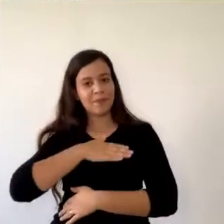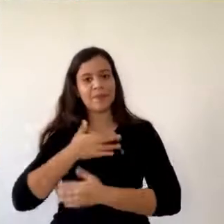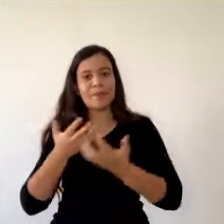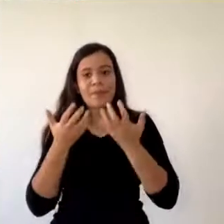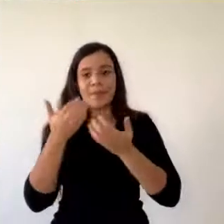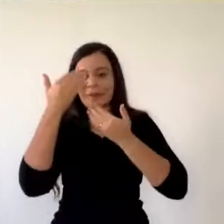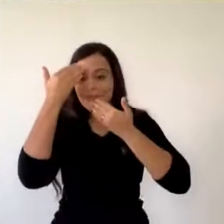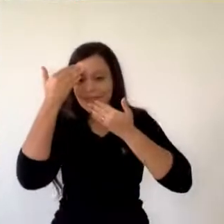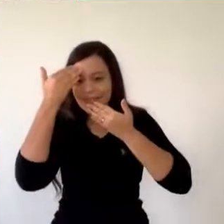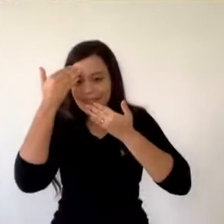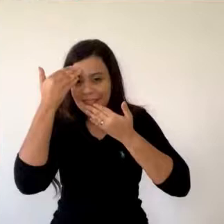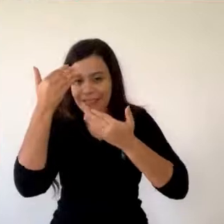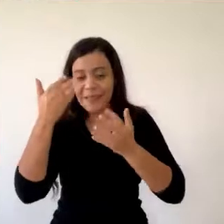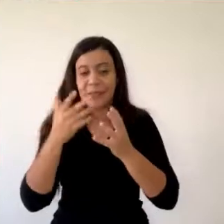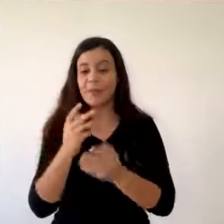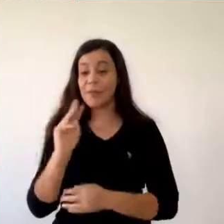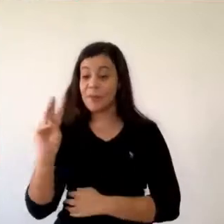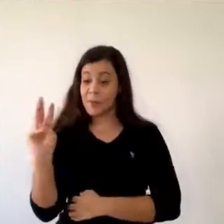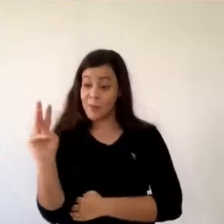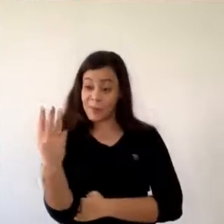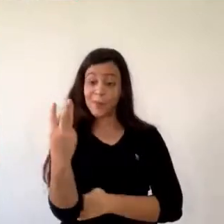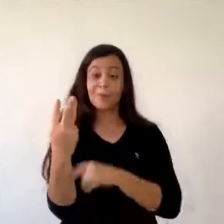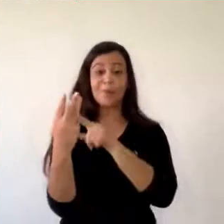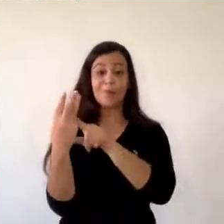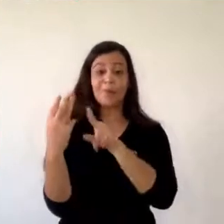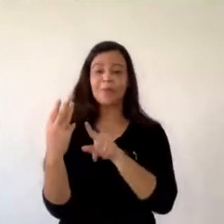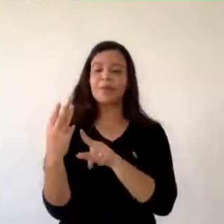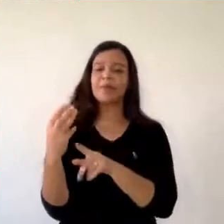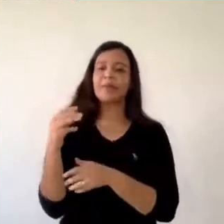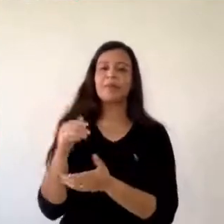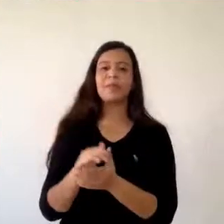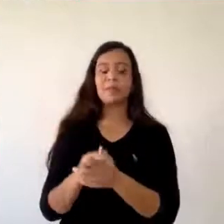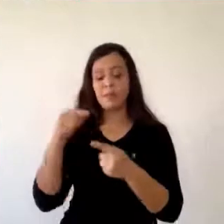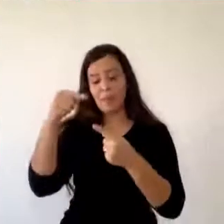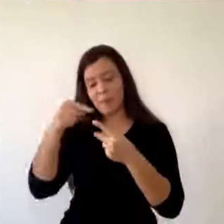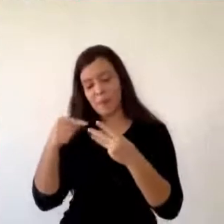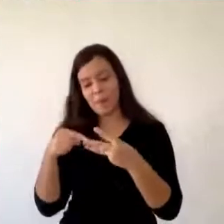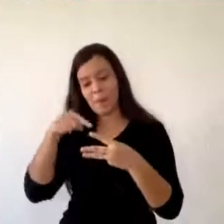then I would like to thank you very much, the three of you,